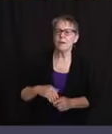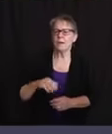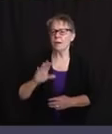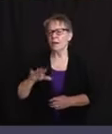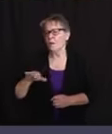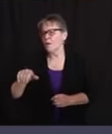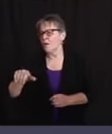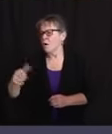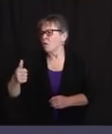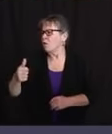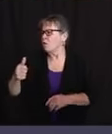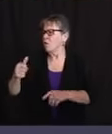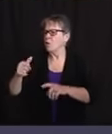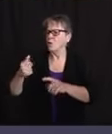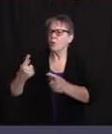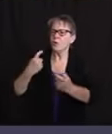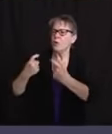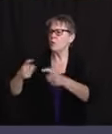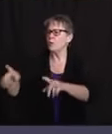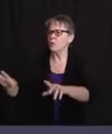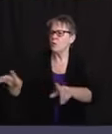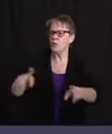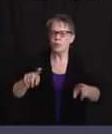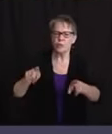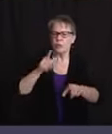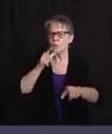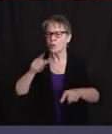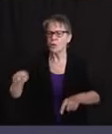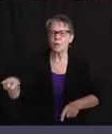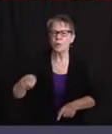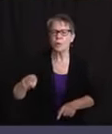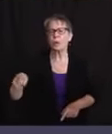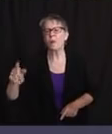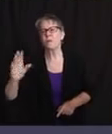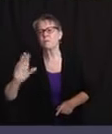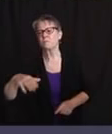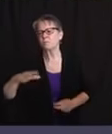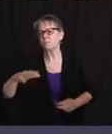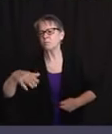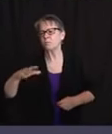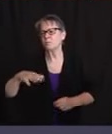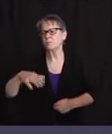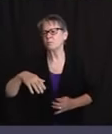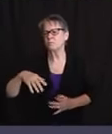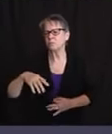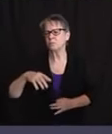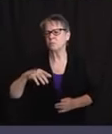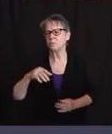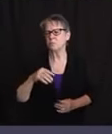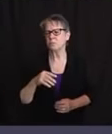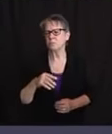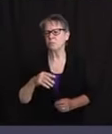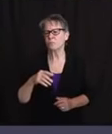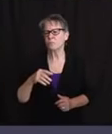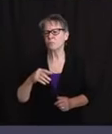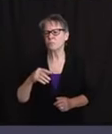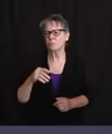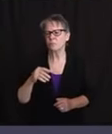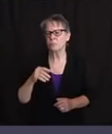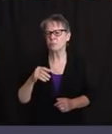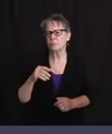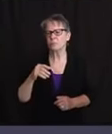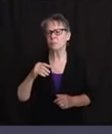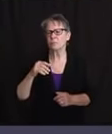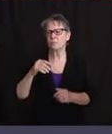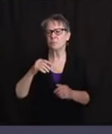Dave. Do you have any comment on the Turnpike/Garden State Parkway toll increases voted on